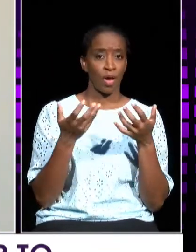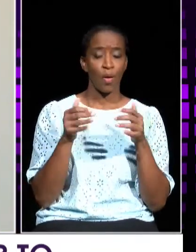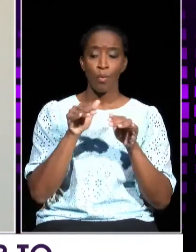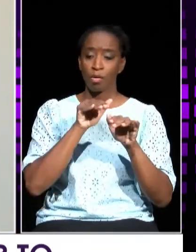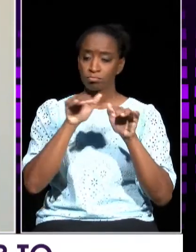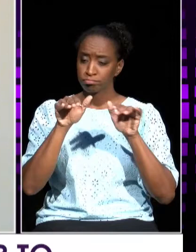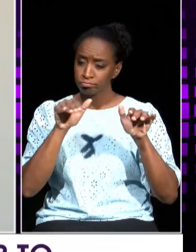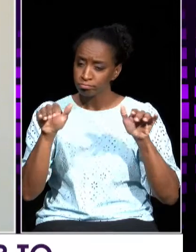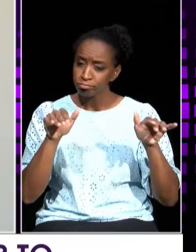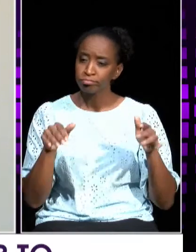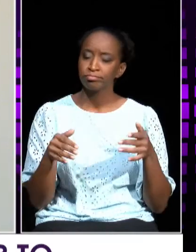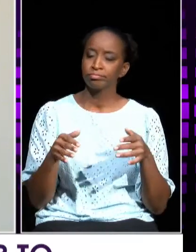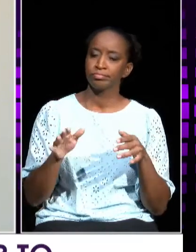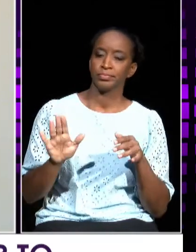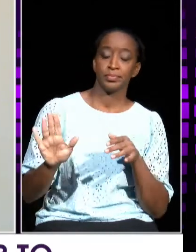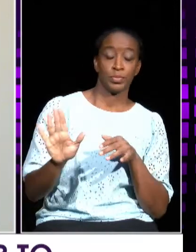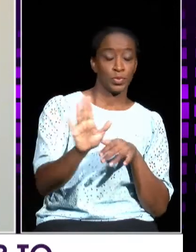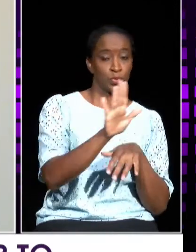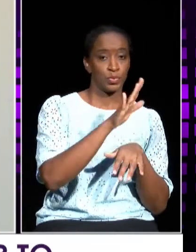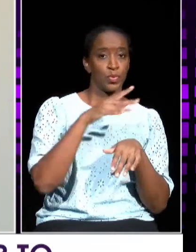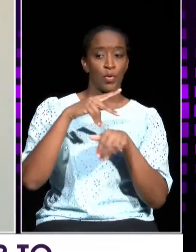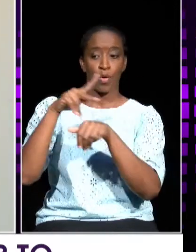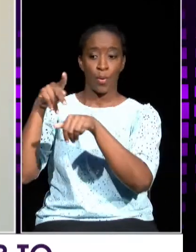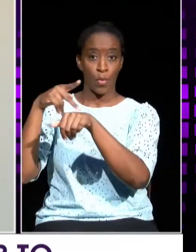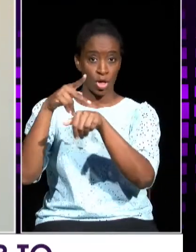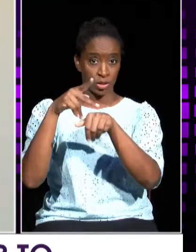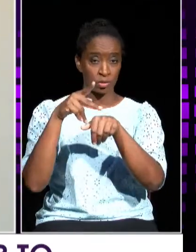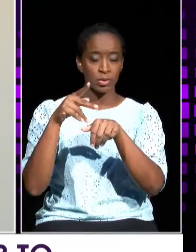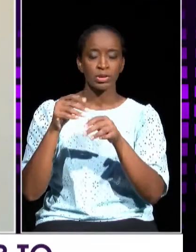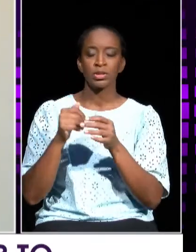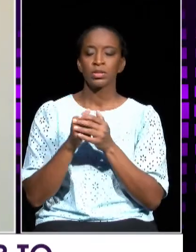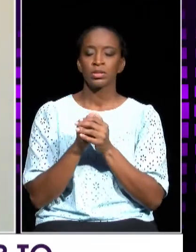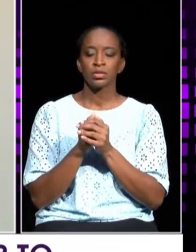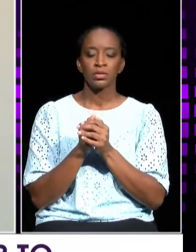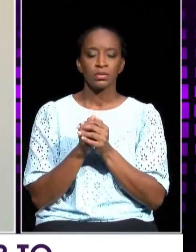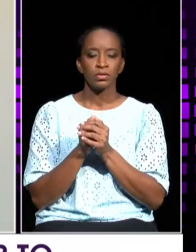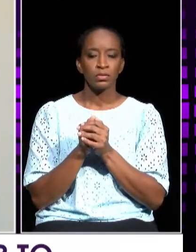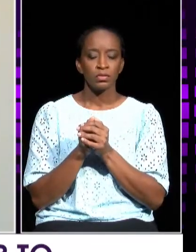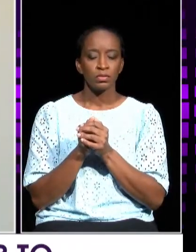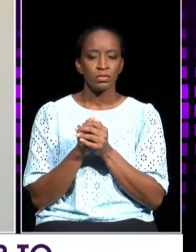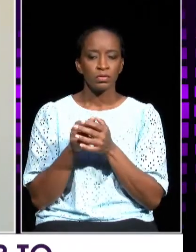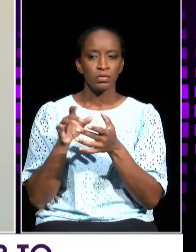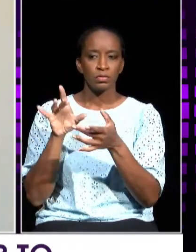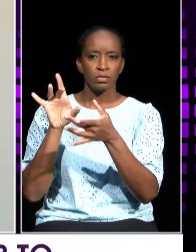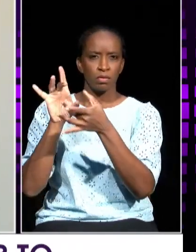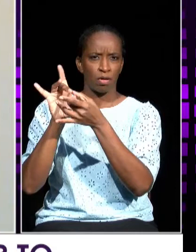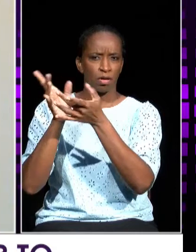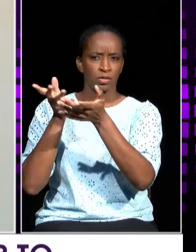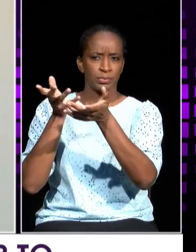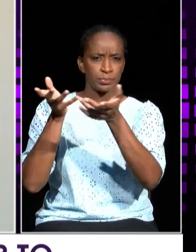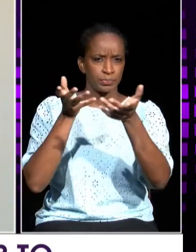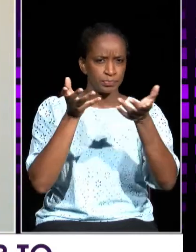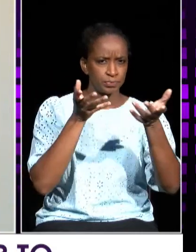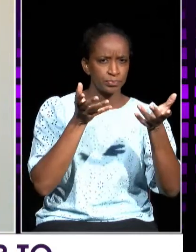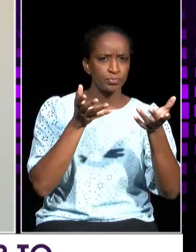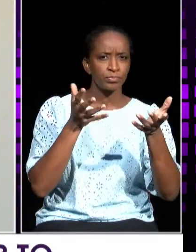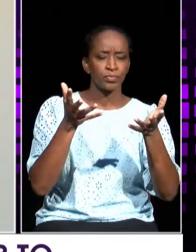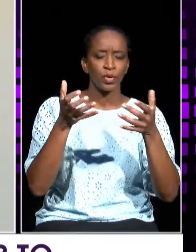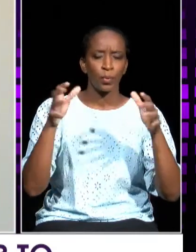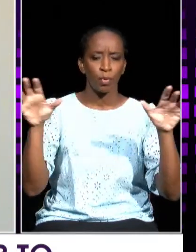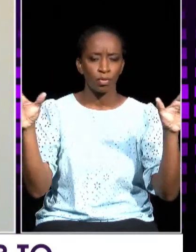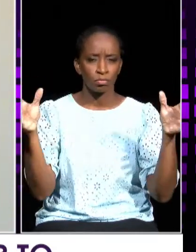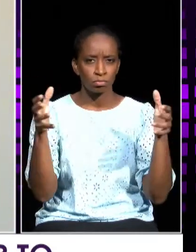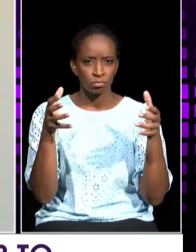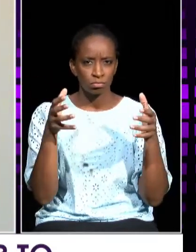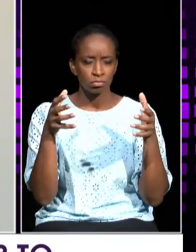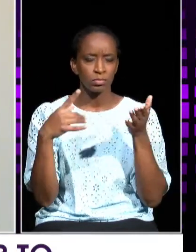people actually in clinicians like all the experts that we have here in the panel to address the emotional needs of the primary